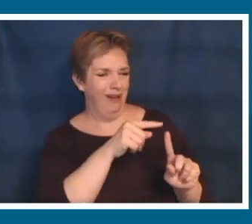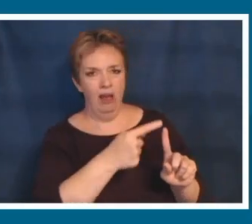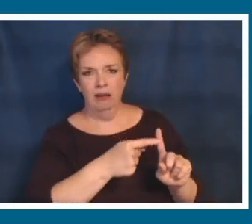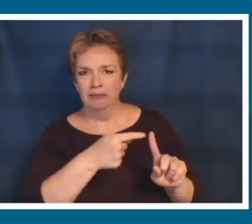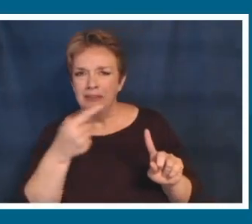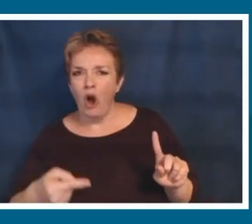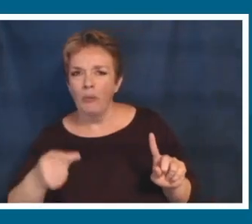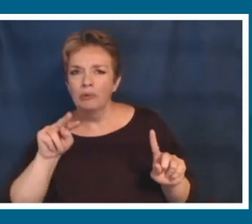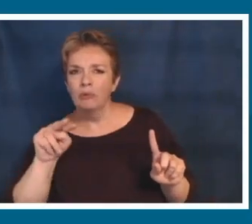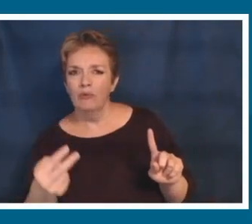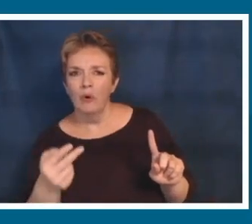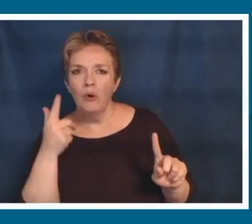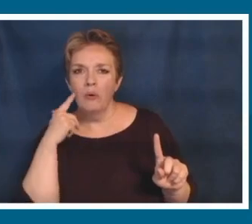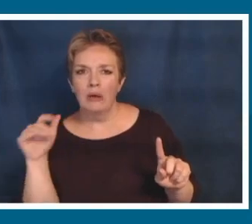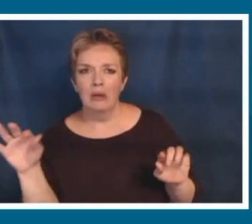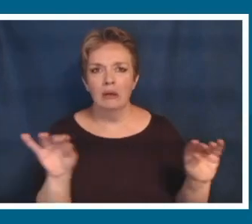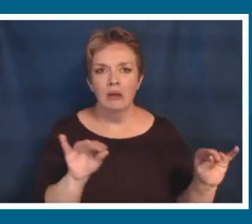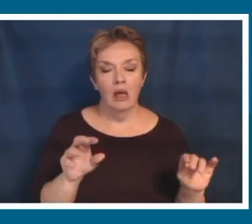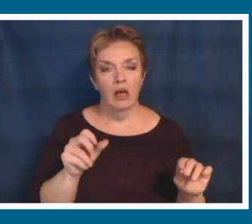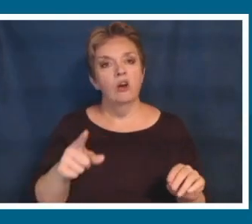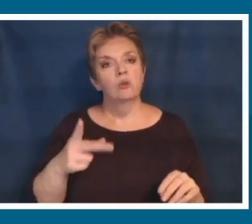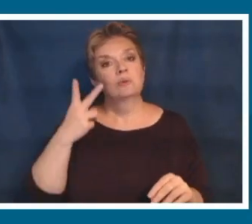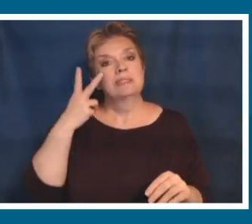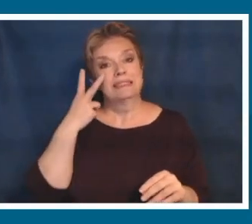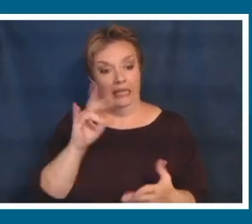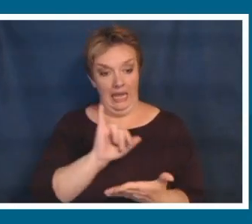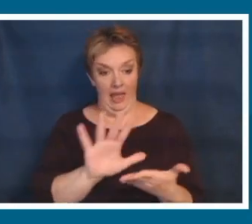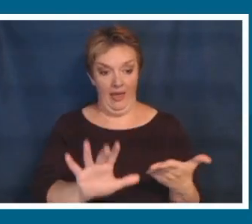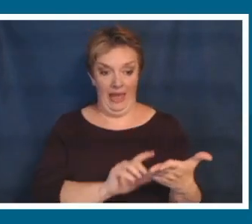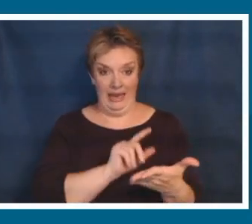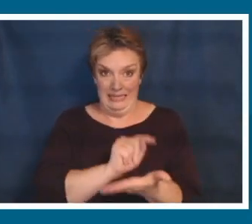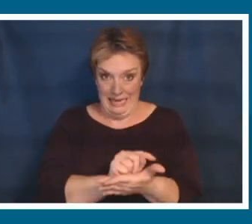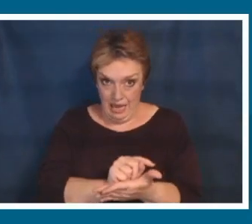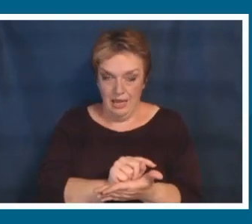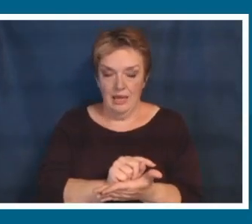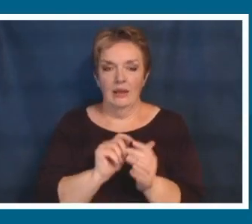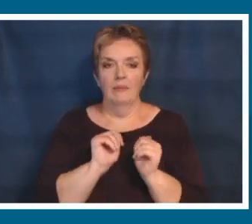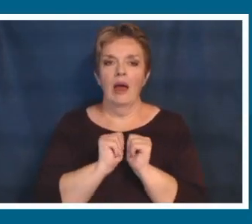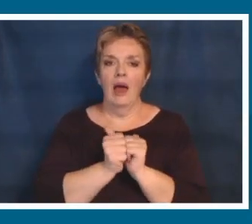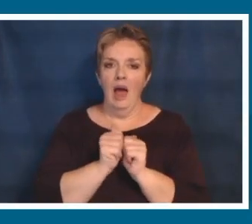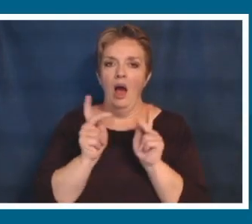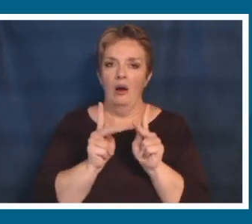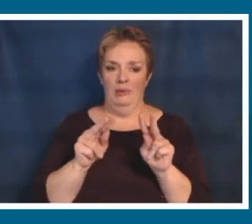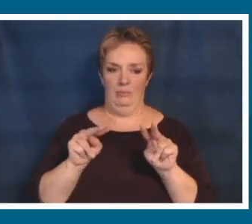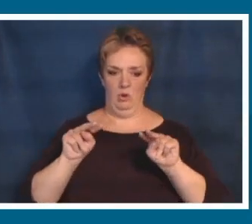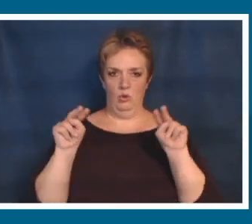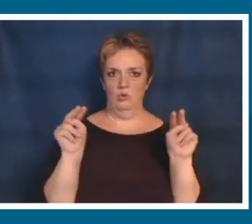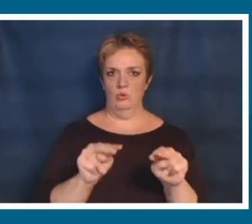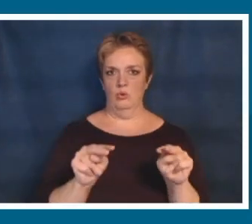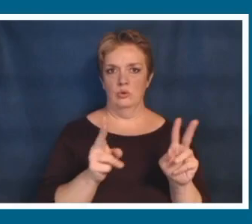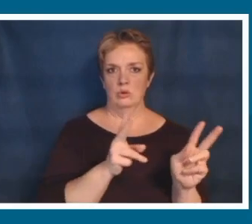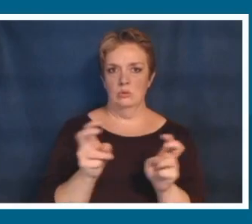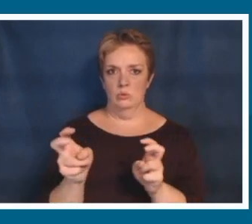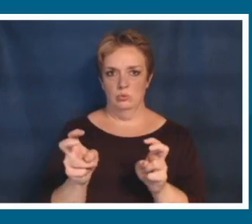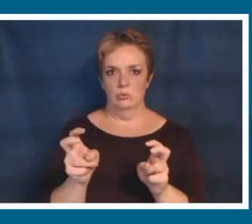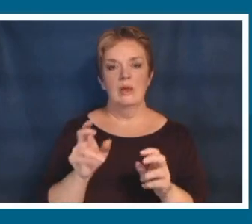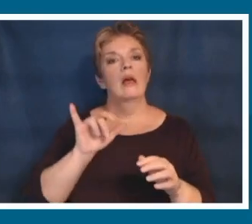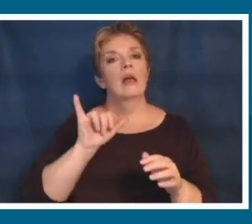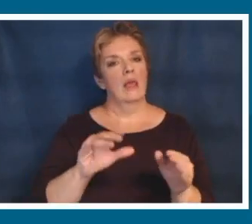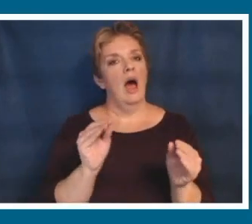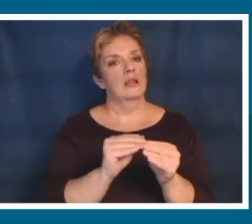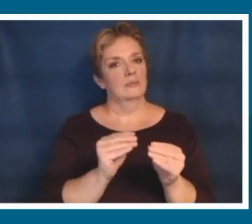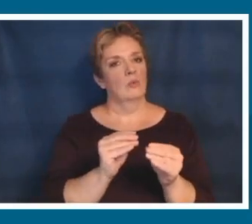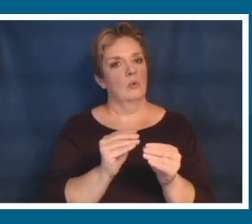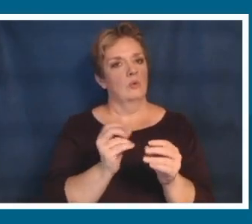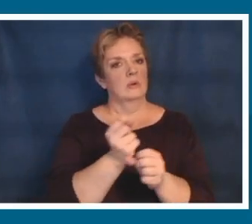we see at the time how things were looked at. That's a really safe, grounded space to be, that